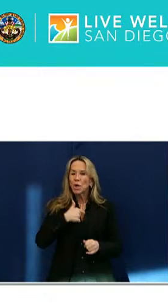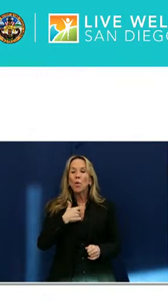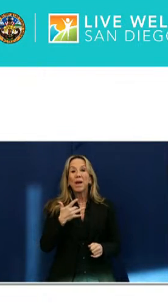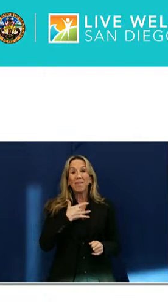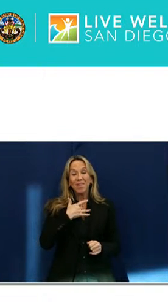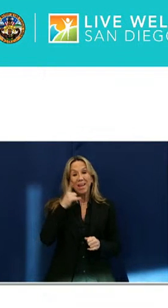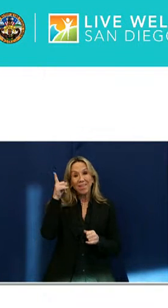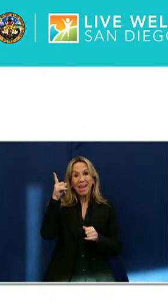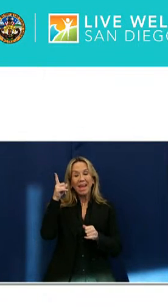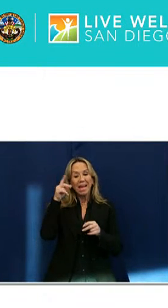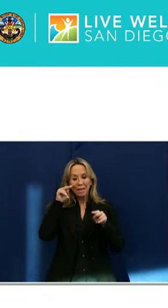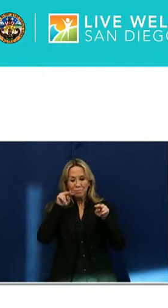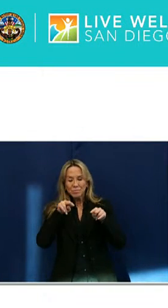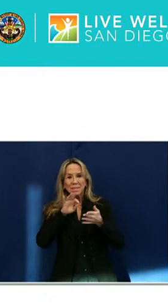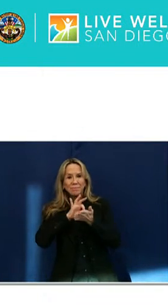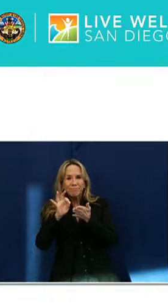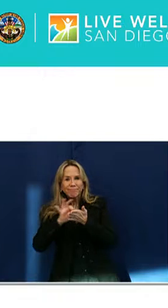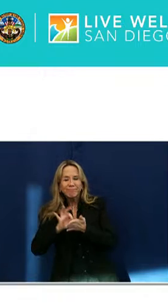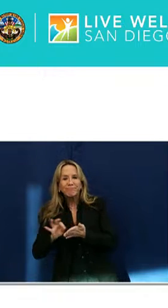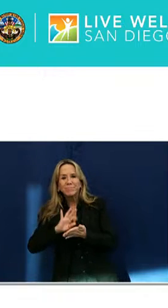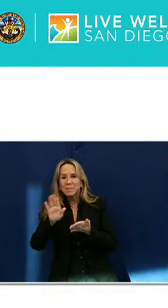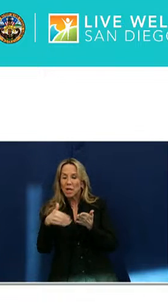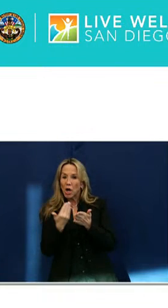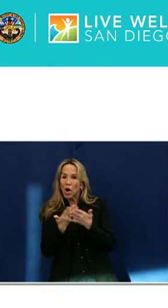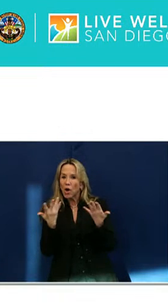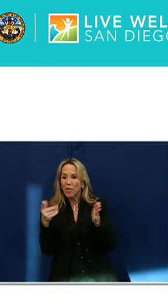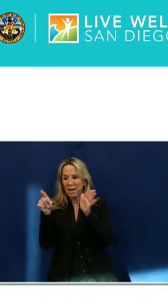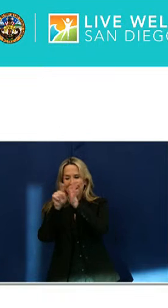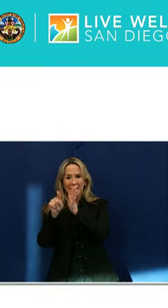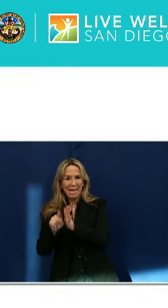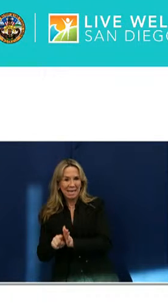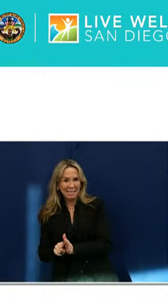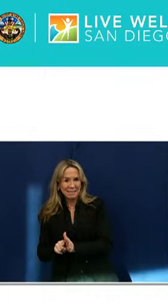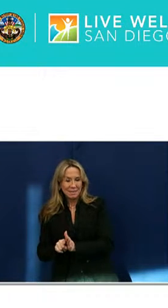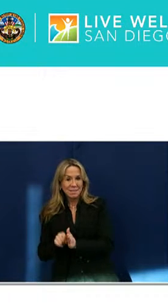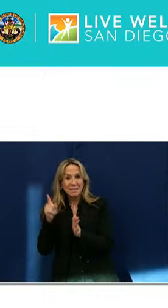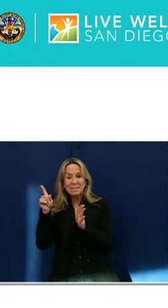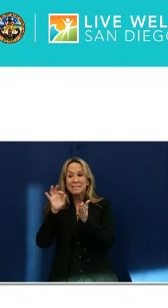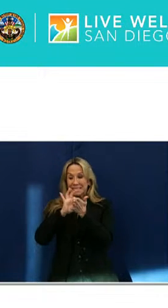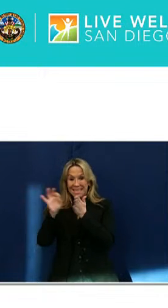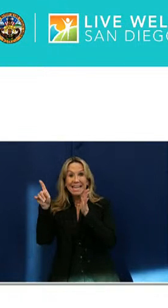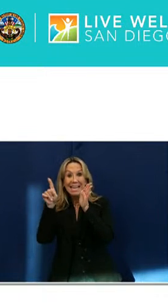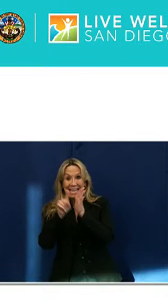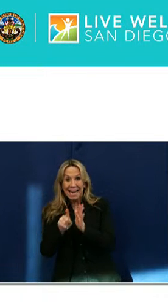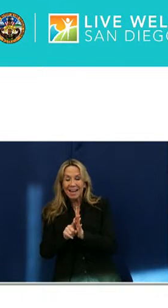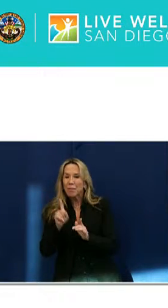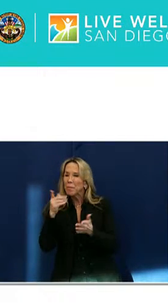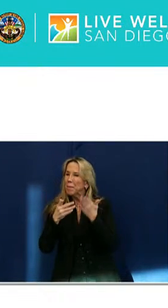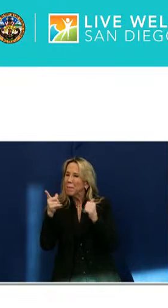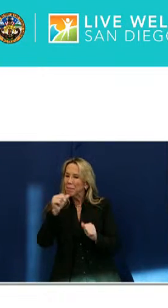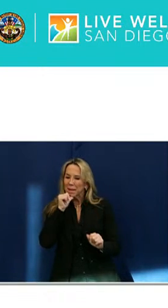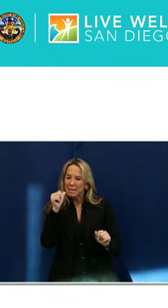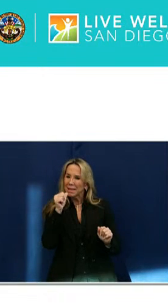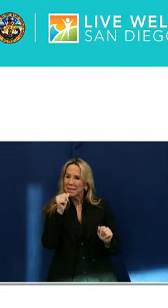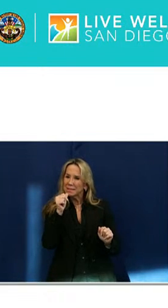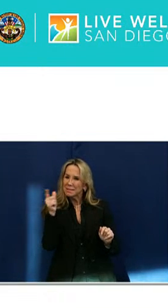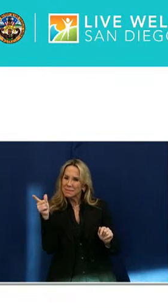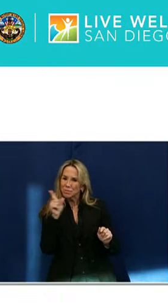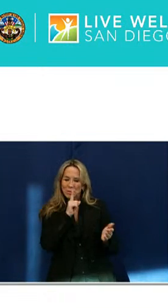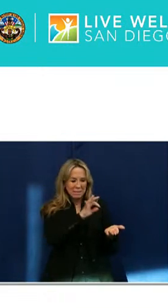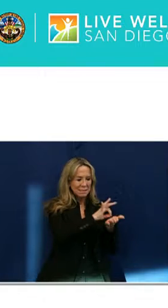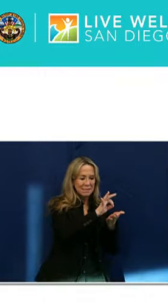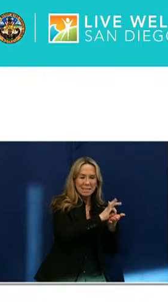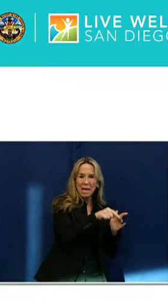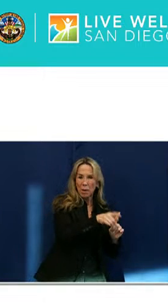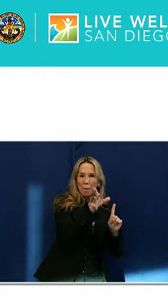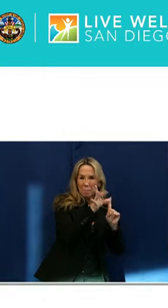the negative. Our staff have looked at this, and they are capturing the negatives, but may not be capturing the positives